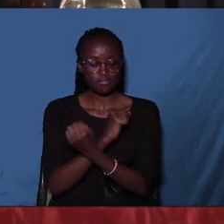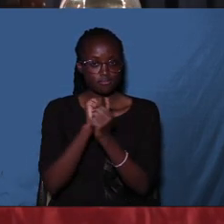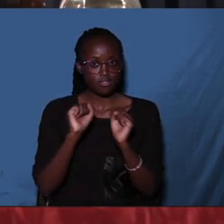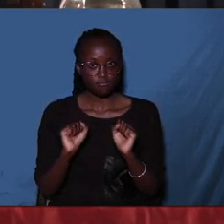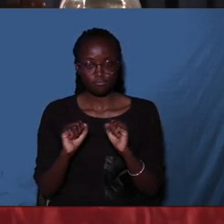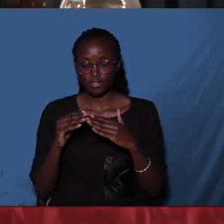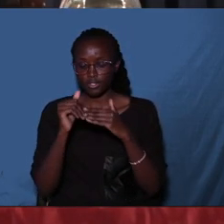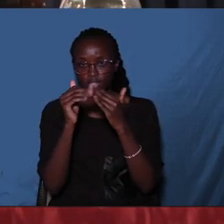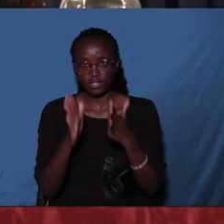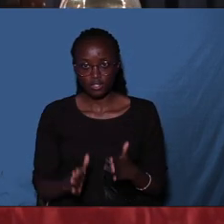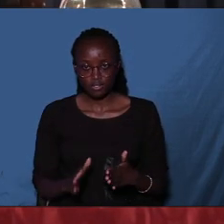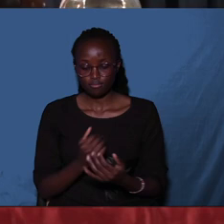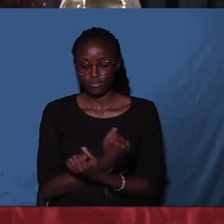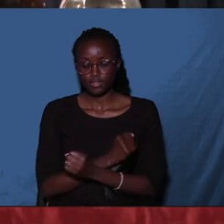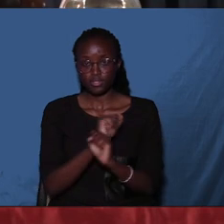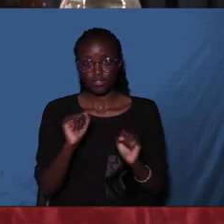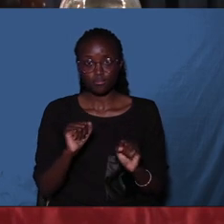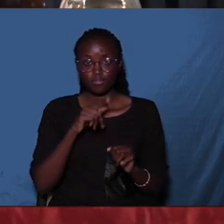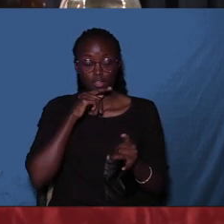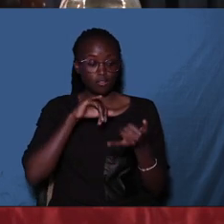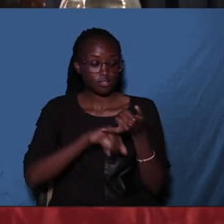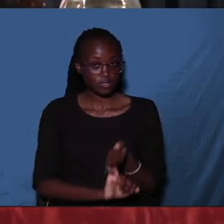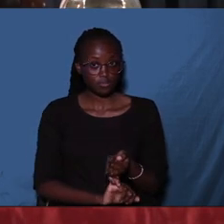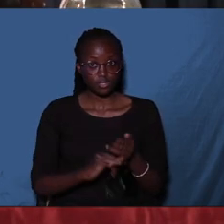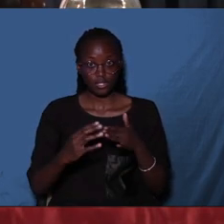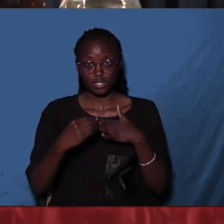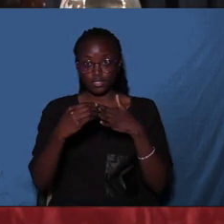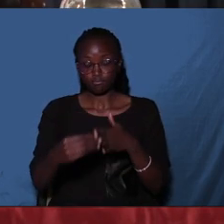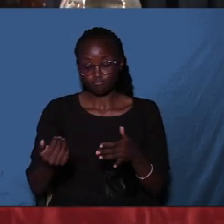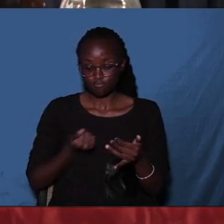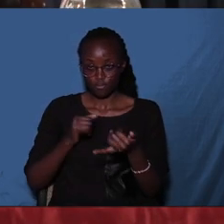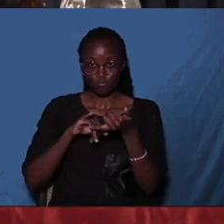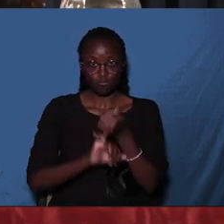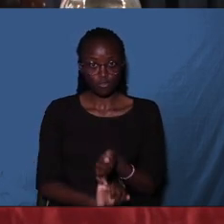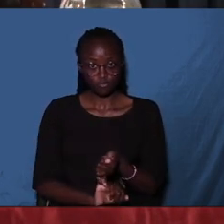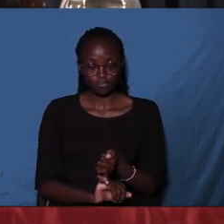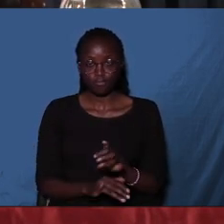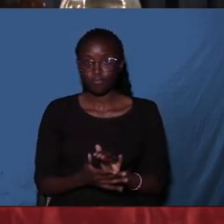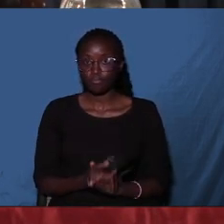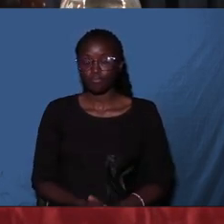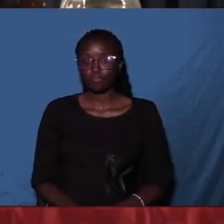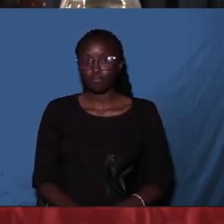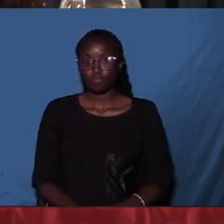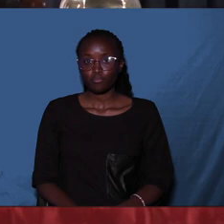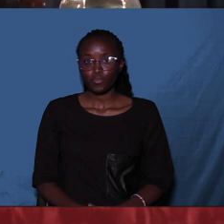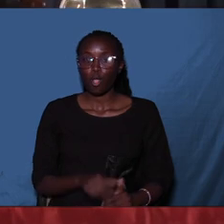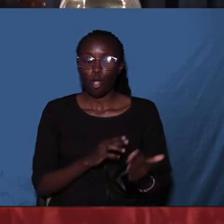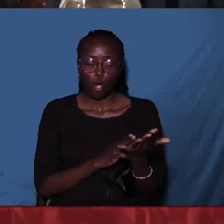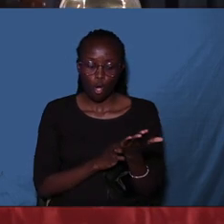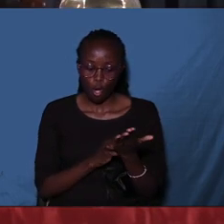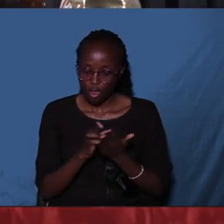managers. Born again husbands. Born again husbands. Living that original you, not